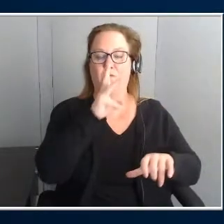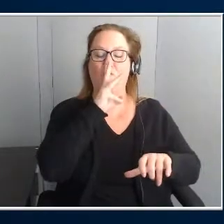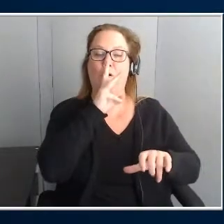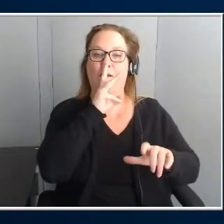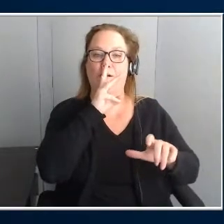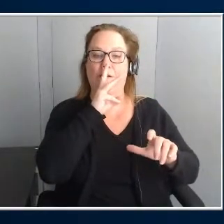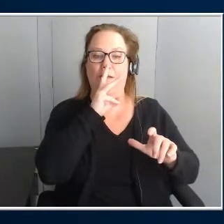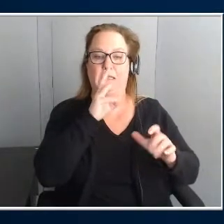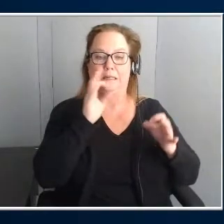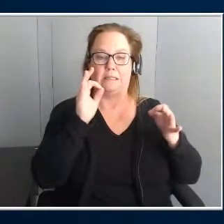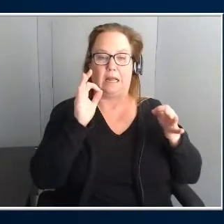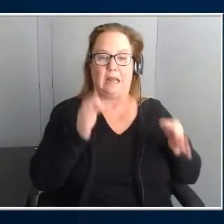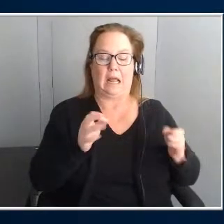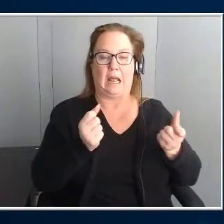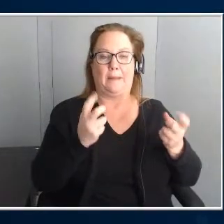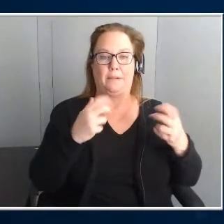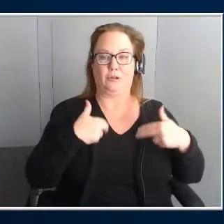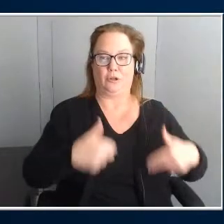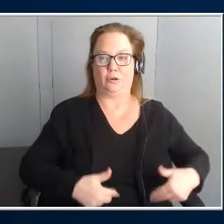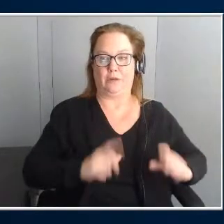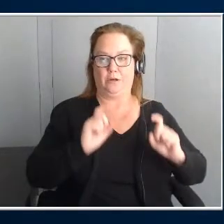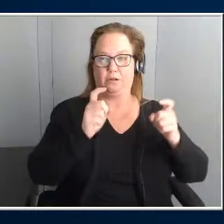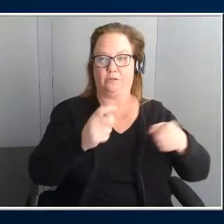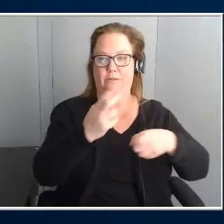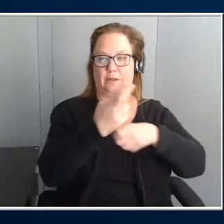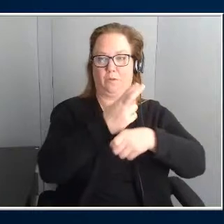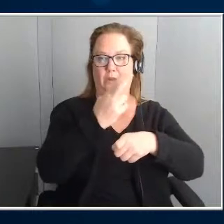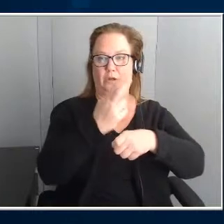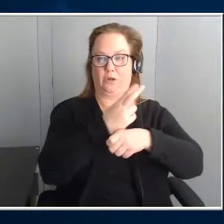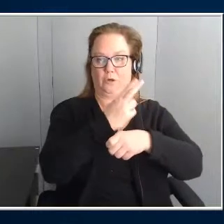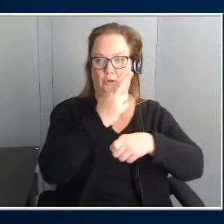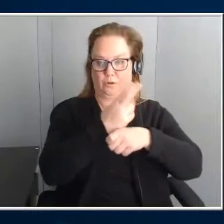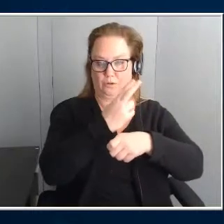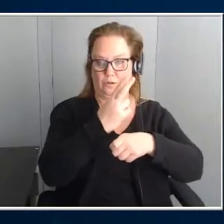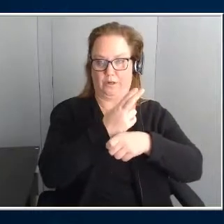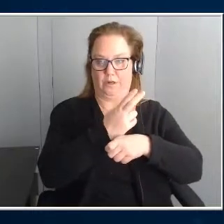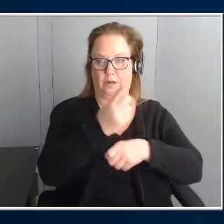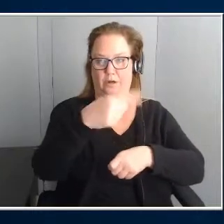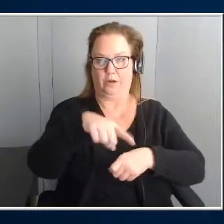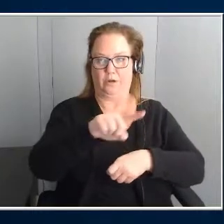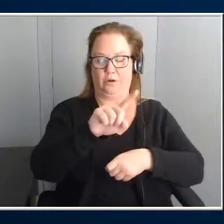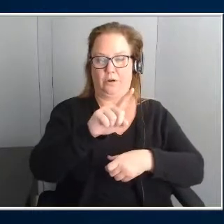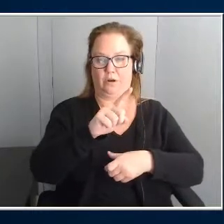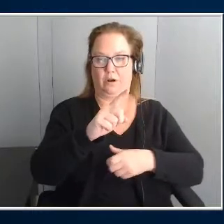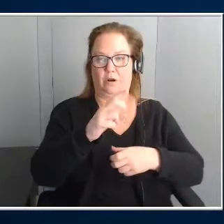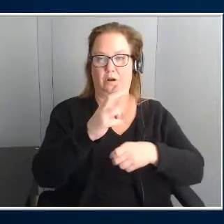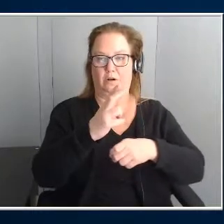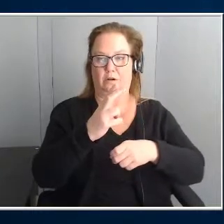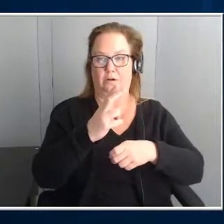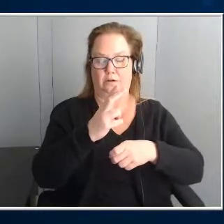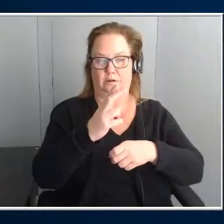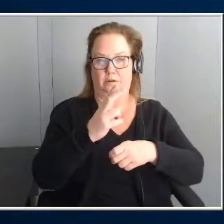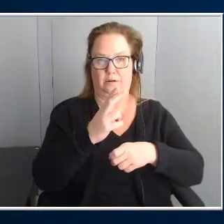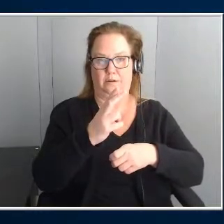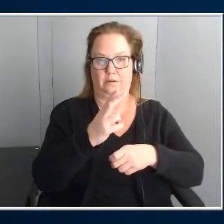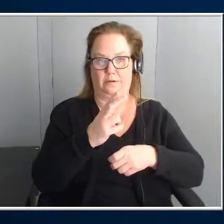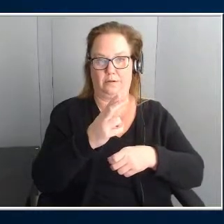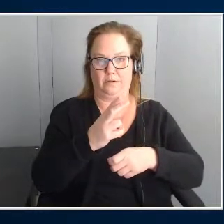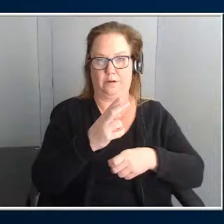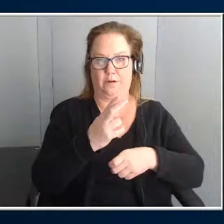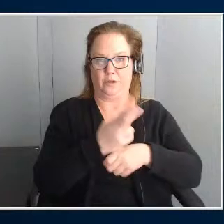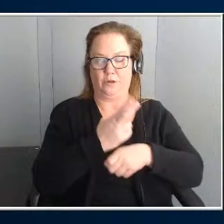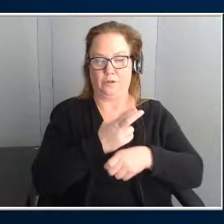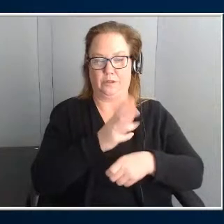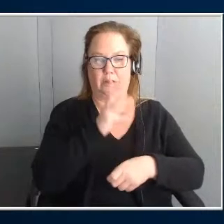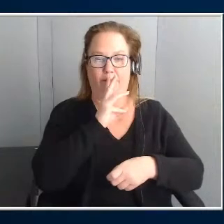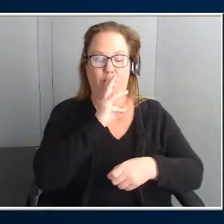much human contribution there is? There's something we use that you've probably all consumed this morning that we can measure, which can tell us if the wastewater